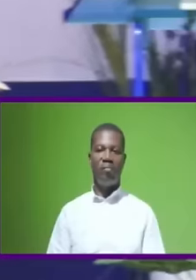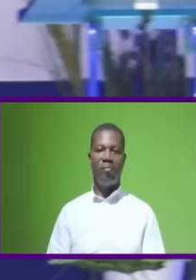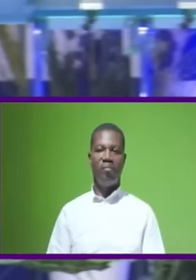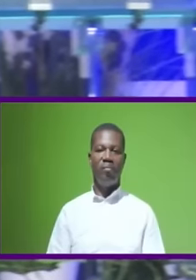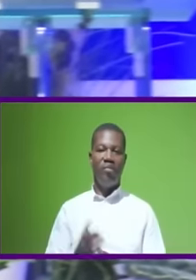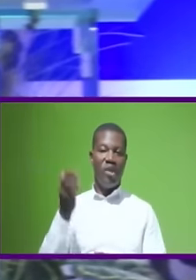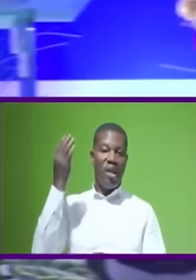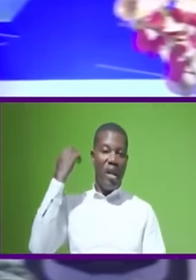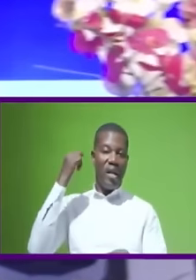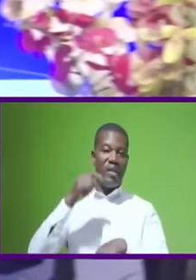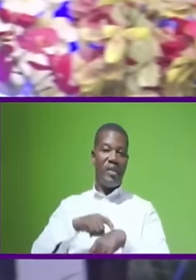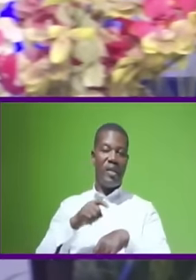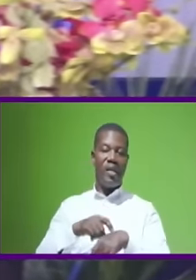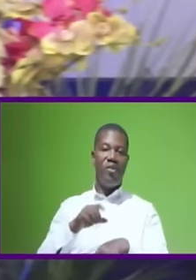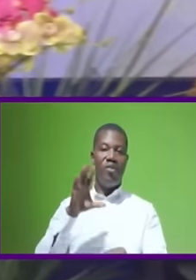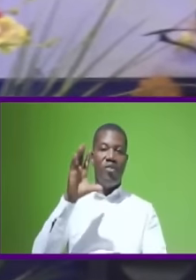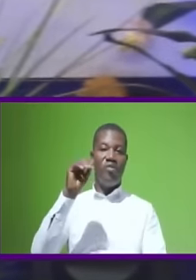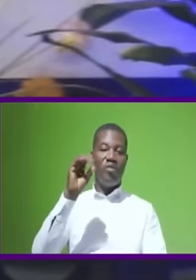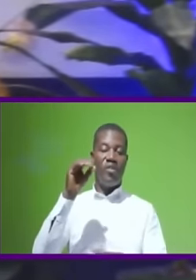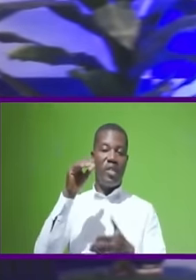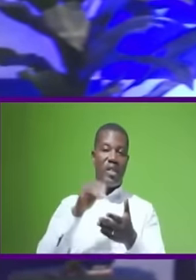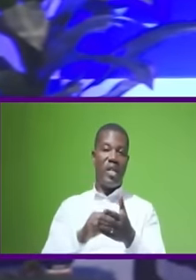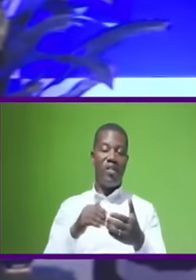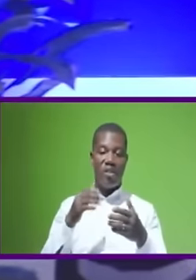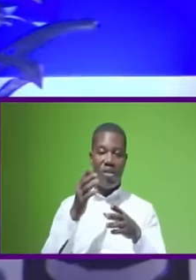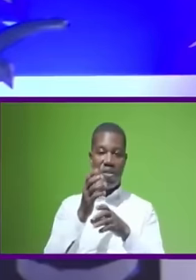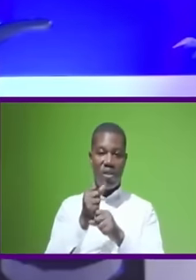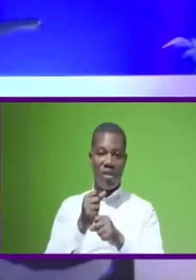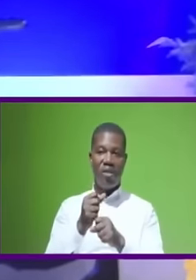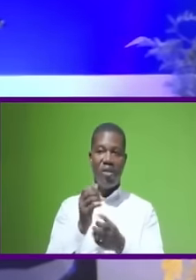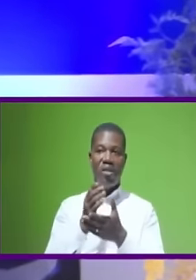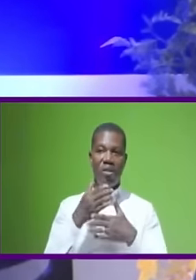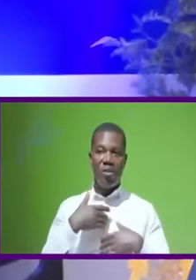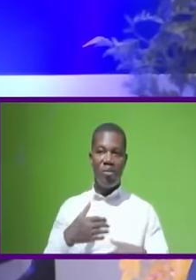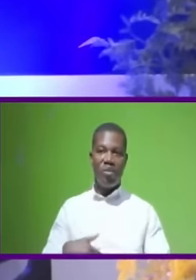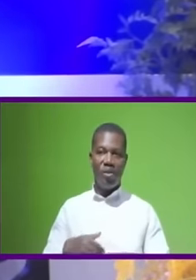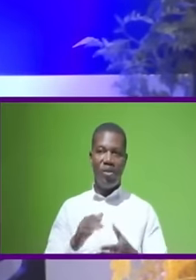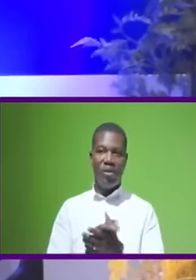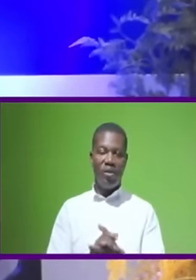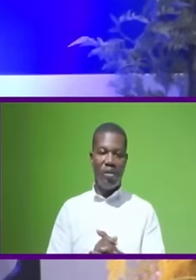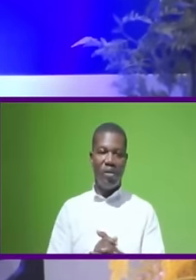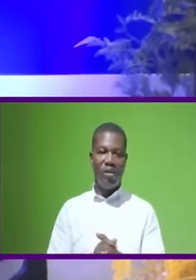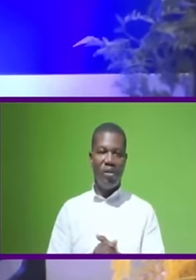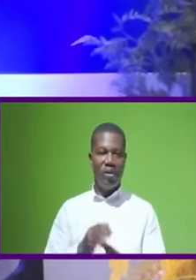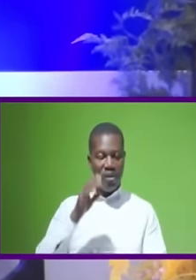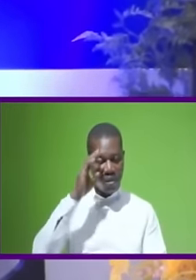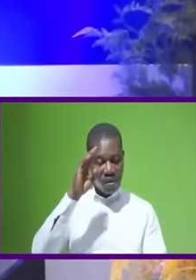could have 50,000 bedouins have not obituary just one now but a